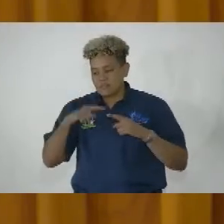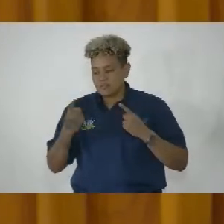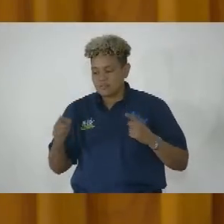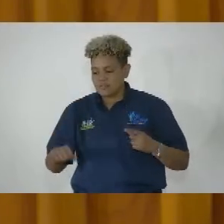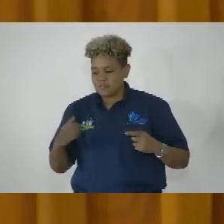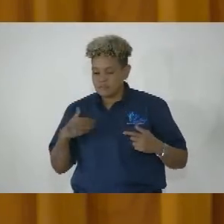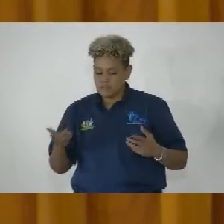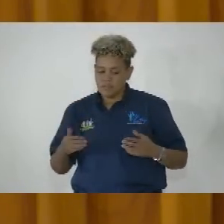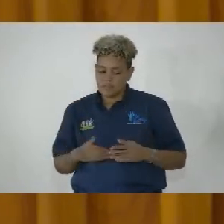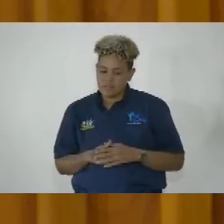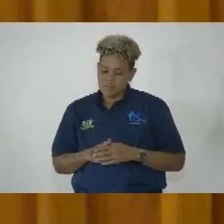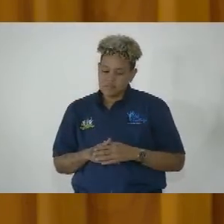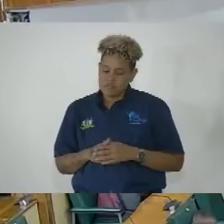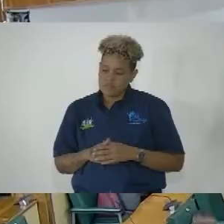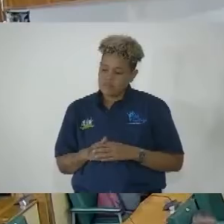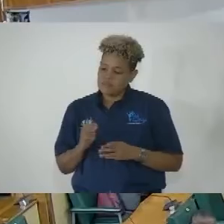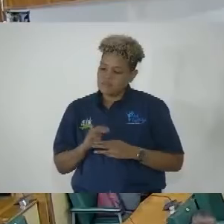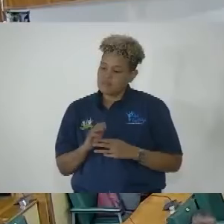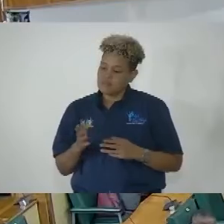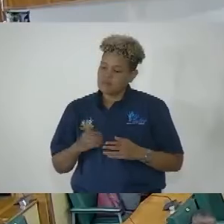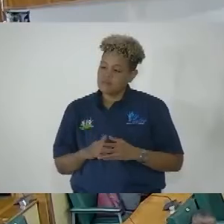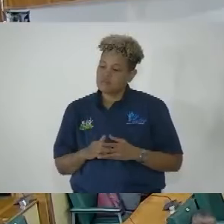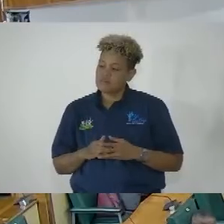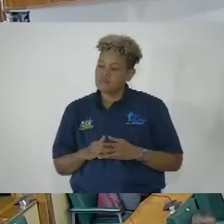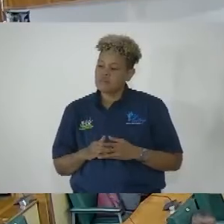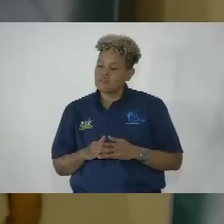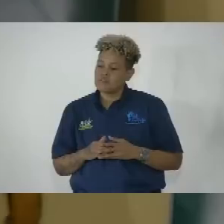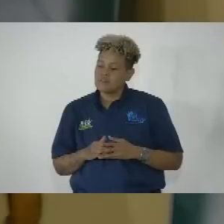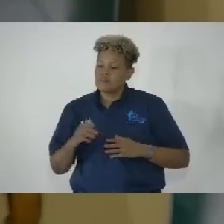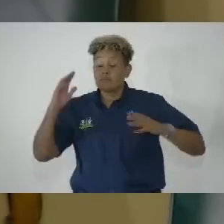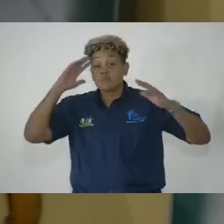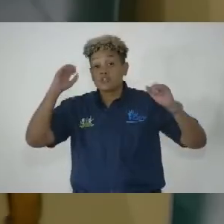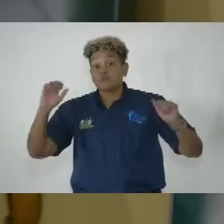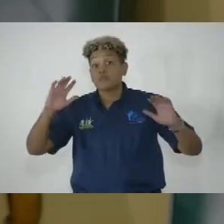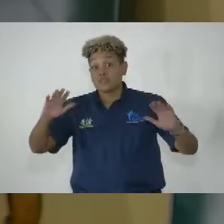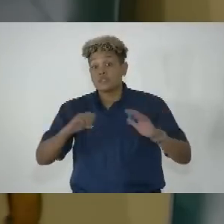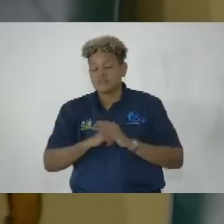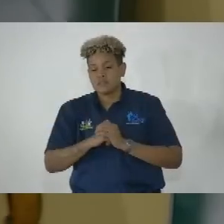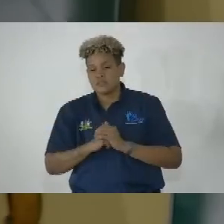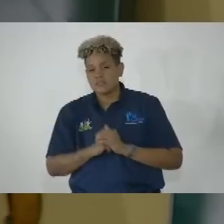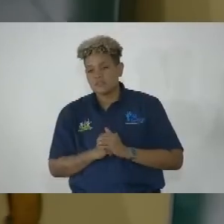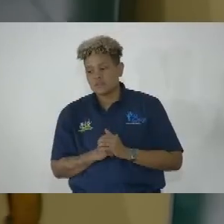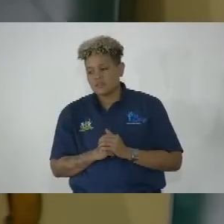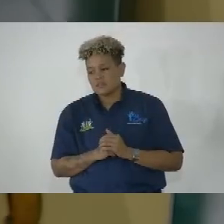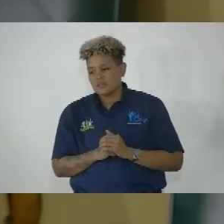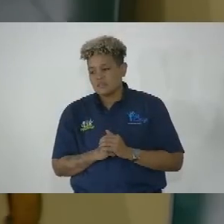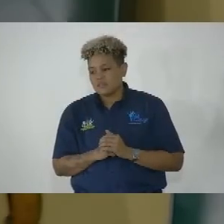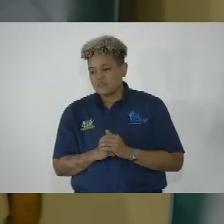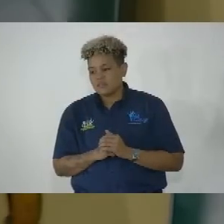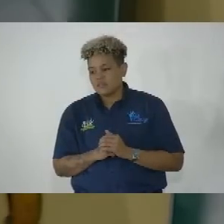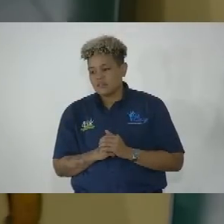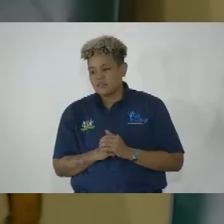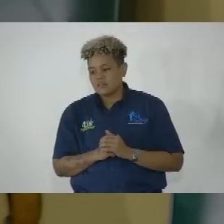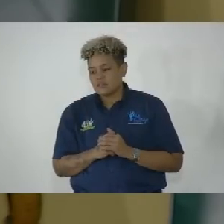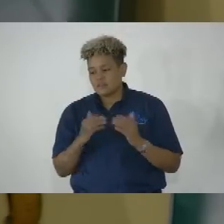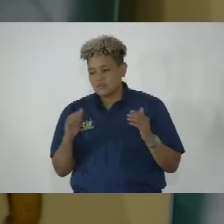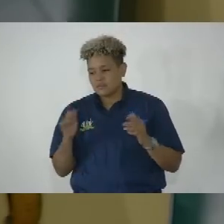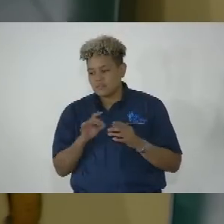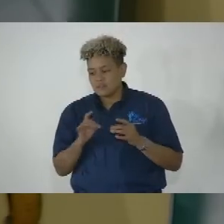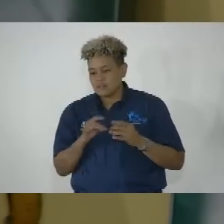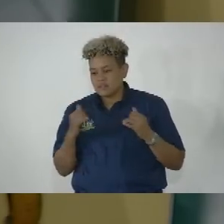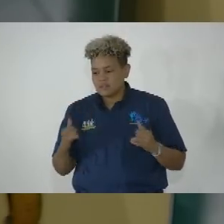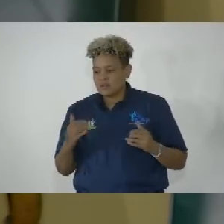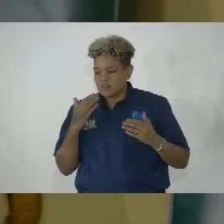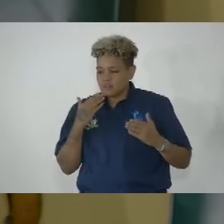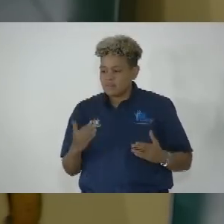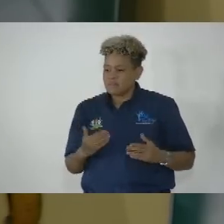Against? Thank you, Minister. Mr. President, may I move that other motion now? Thank